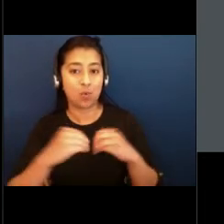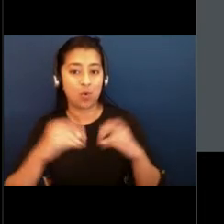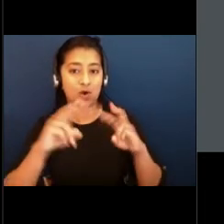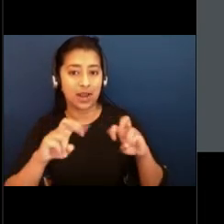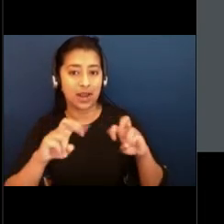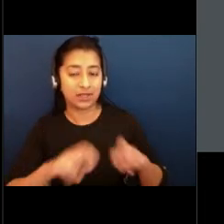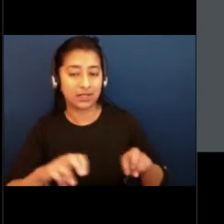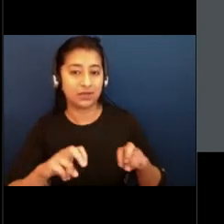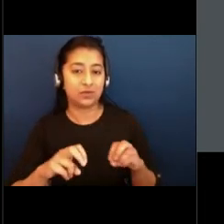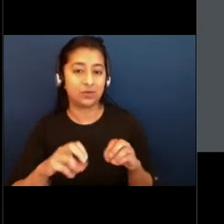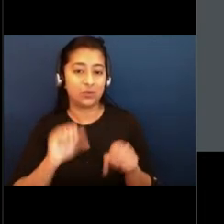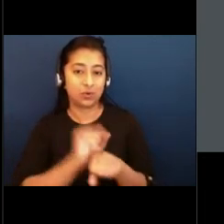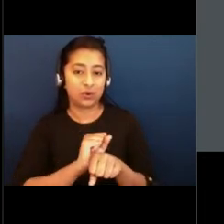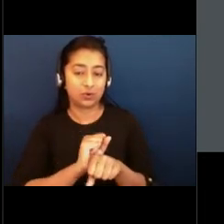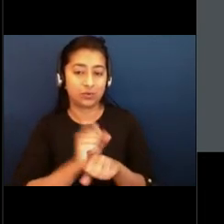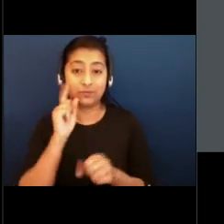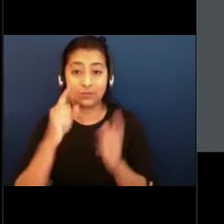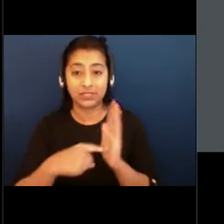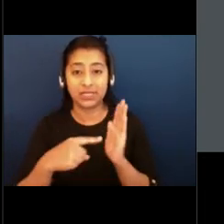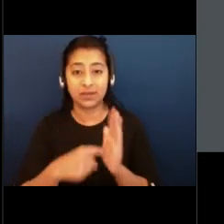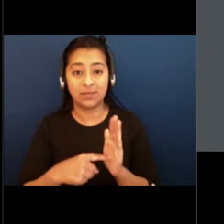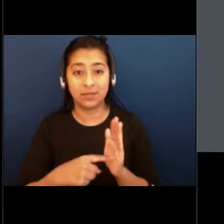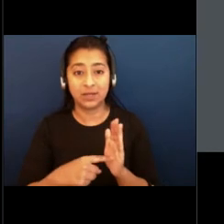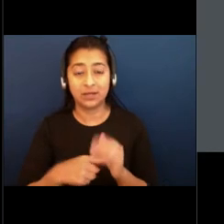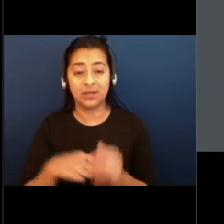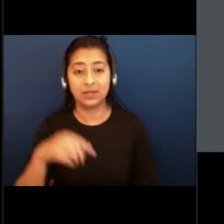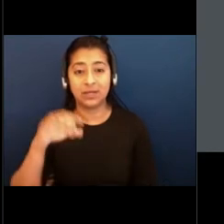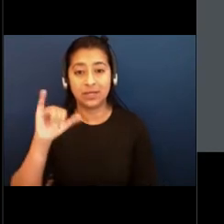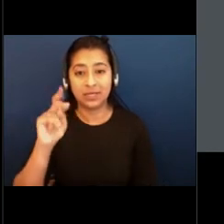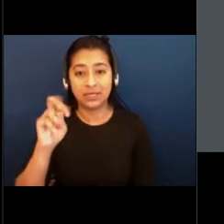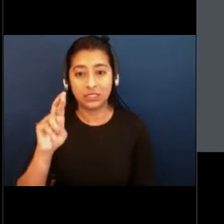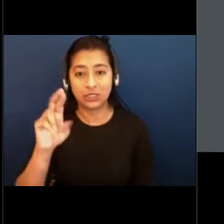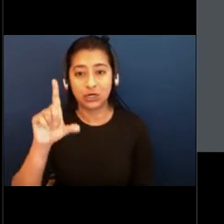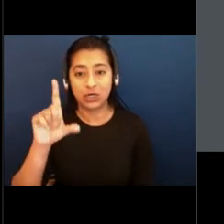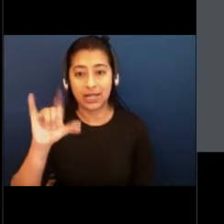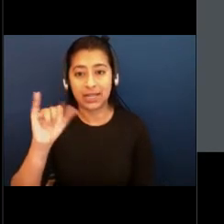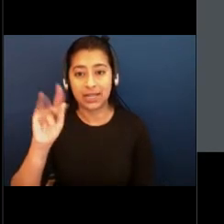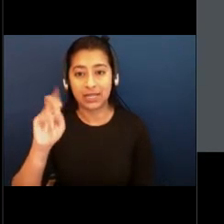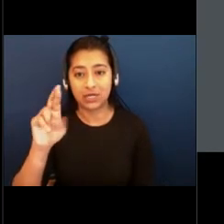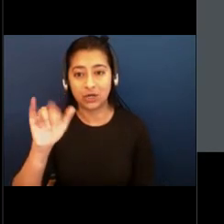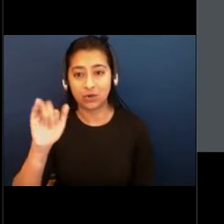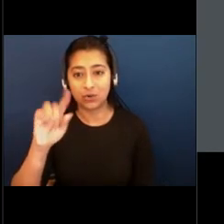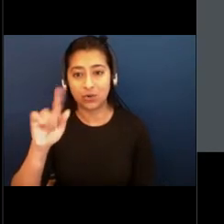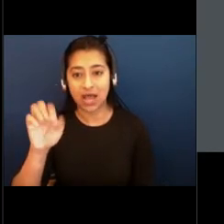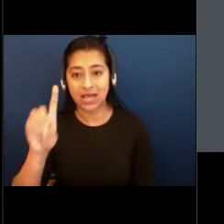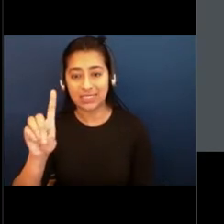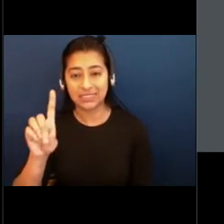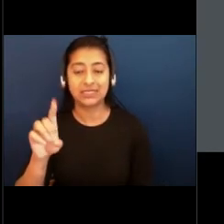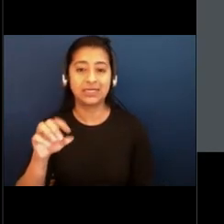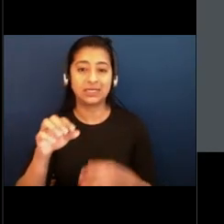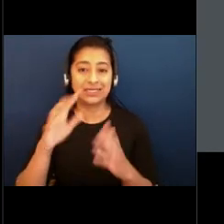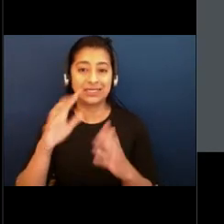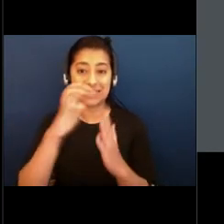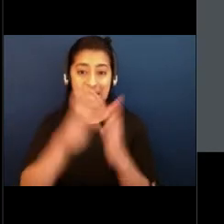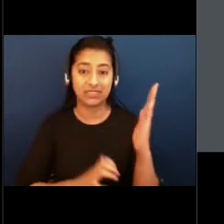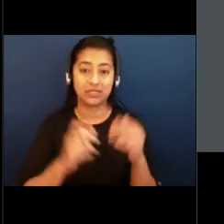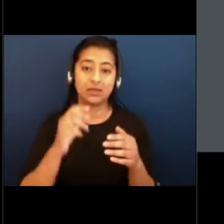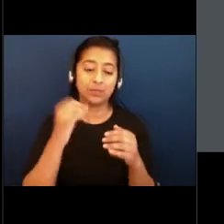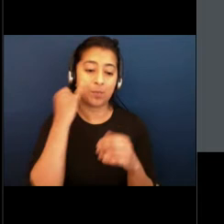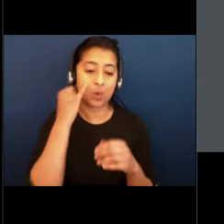So for example, an interlinearized text collection where you have the text, you have a transcription of the text, you have a